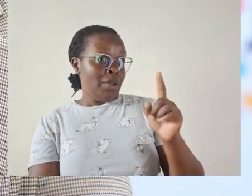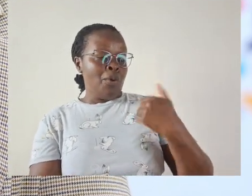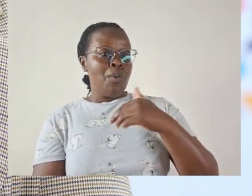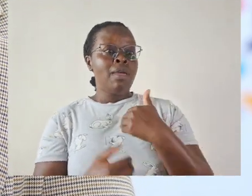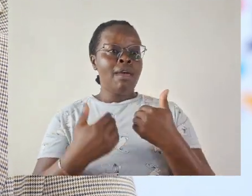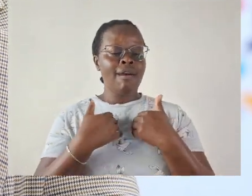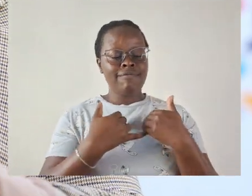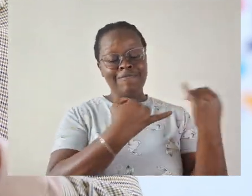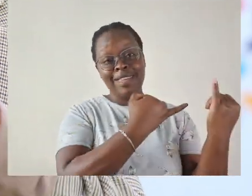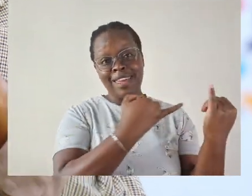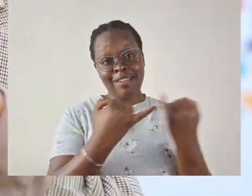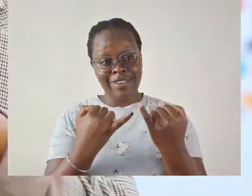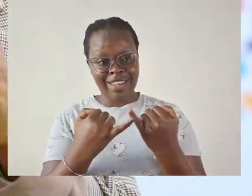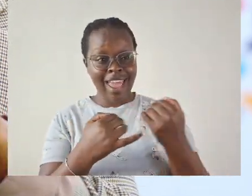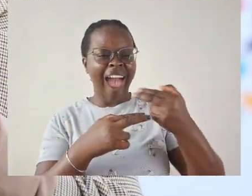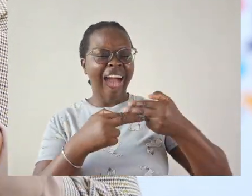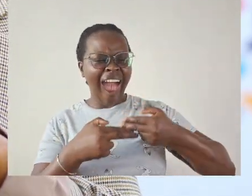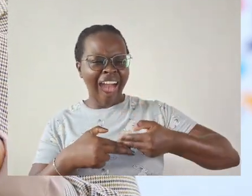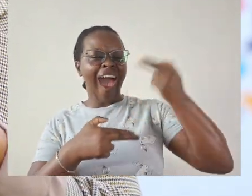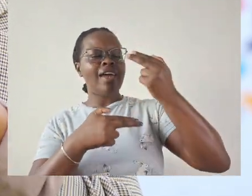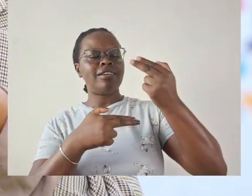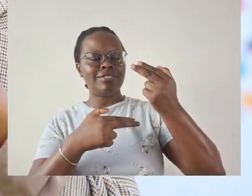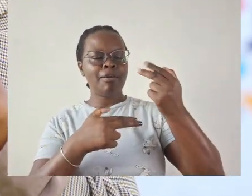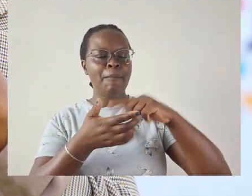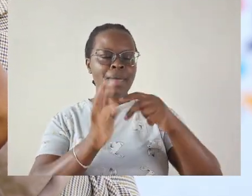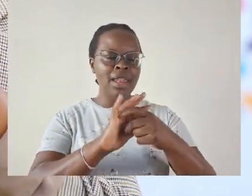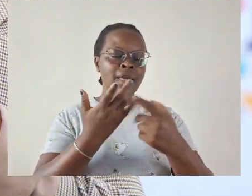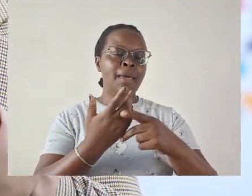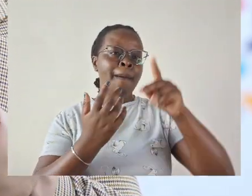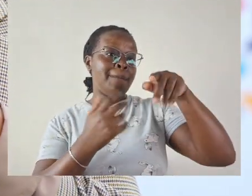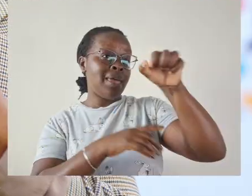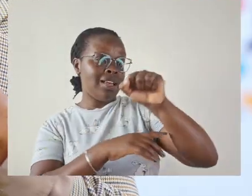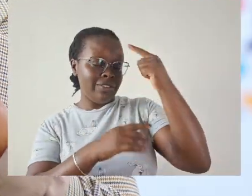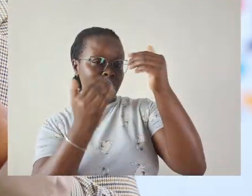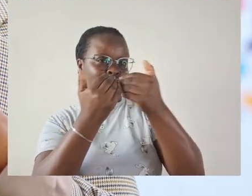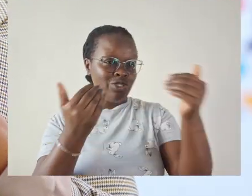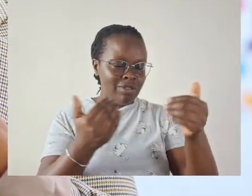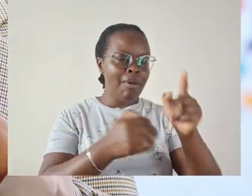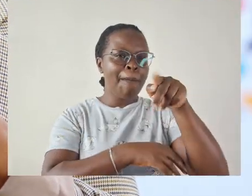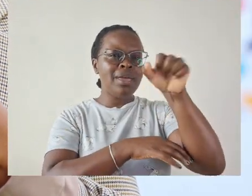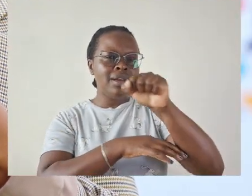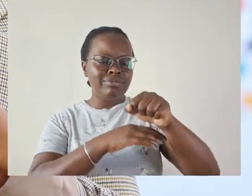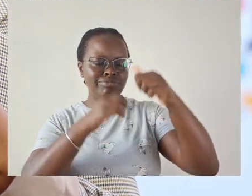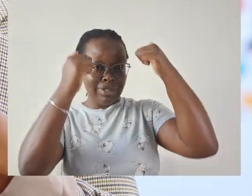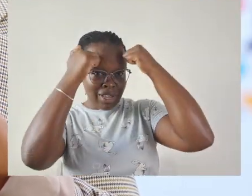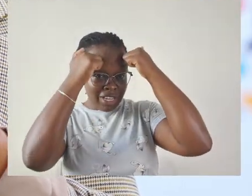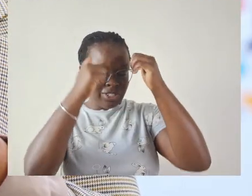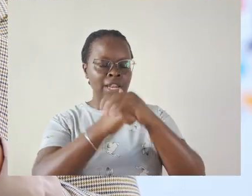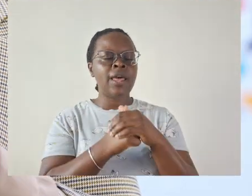have invited highest offices in the land. So we've invited the PS for children, PS education,